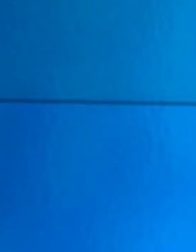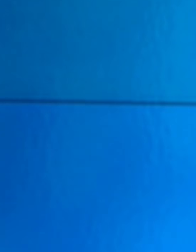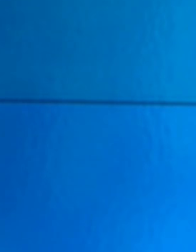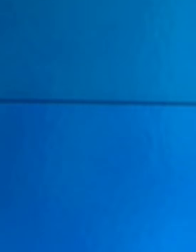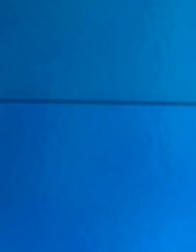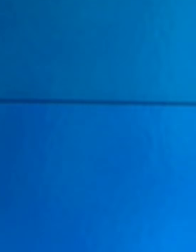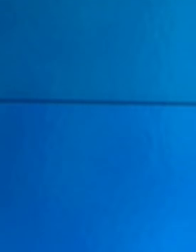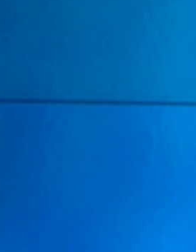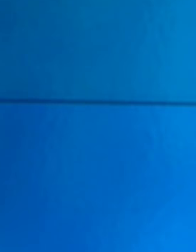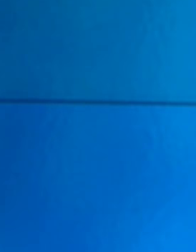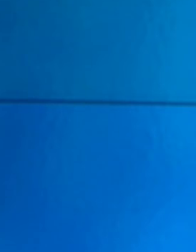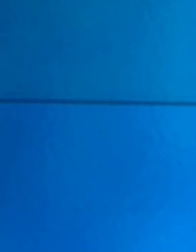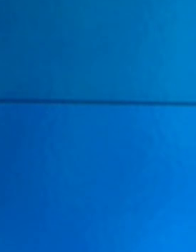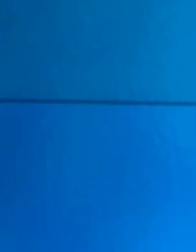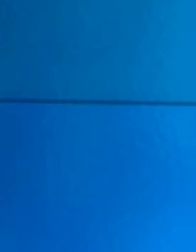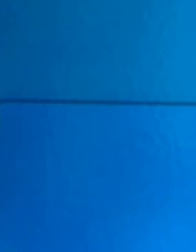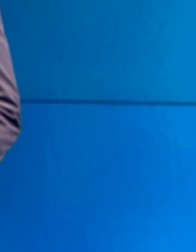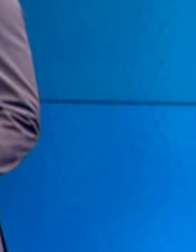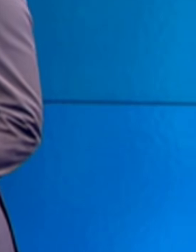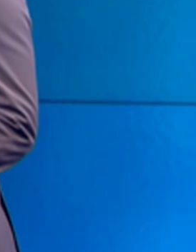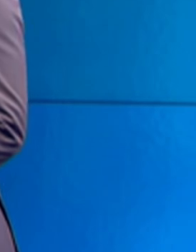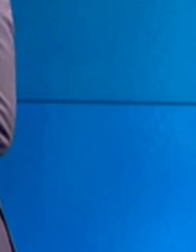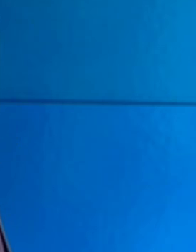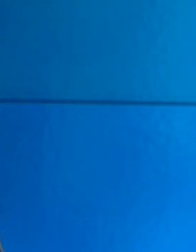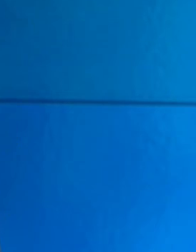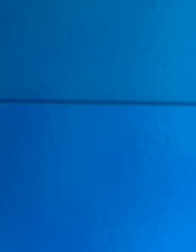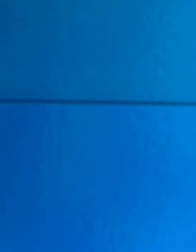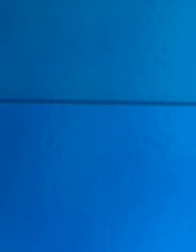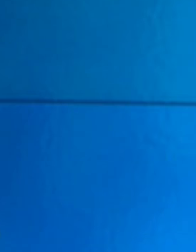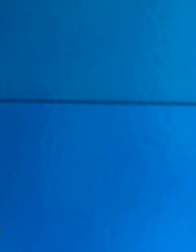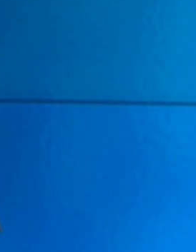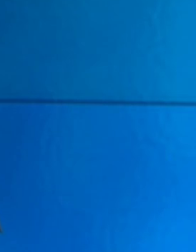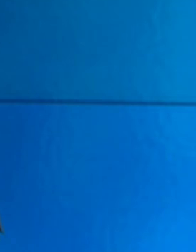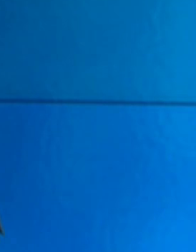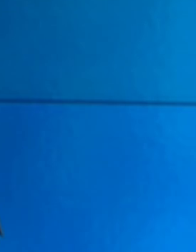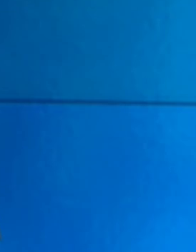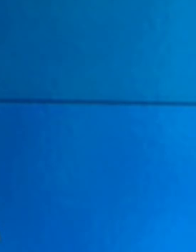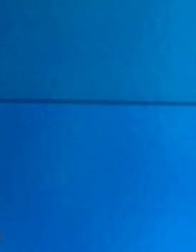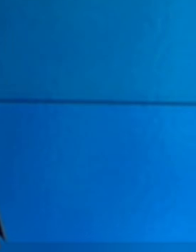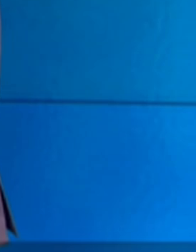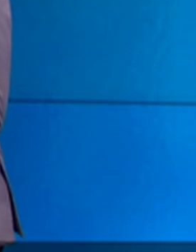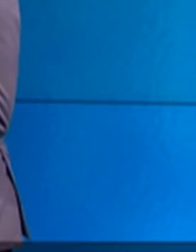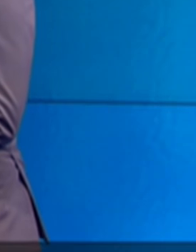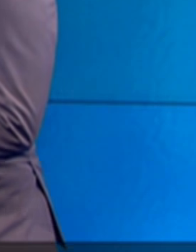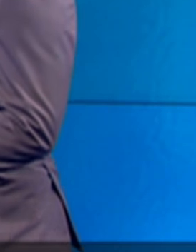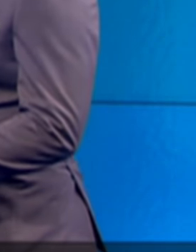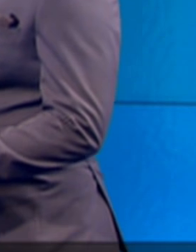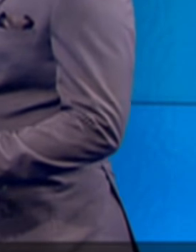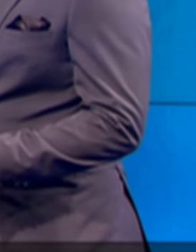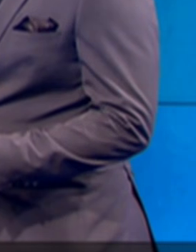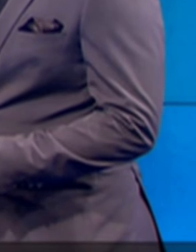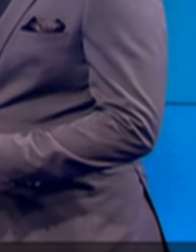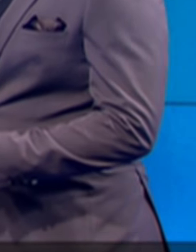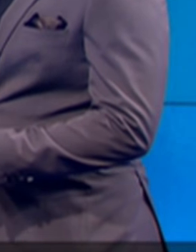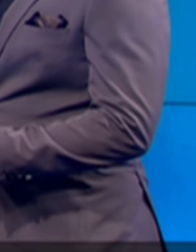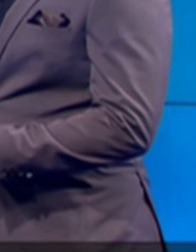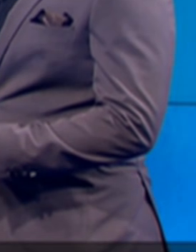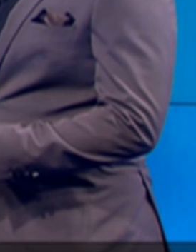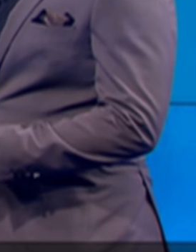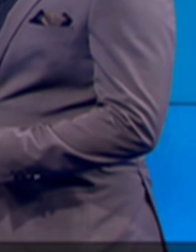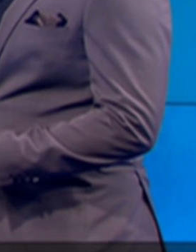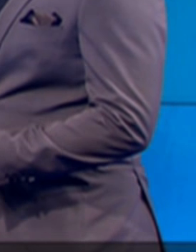Sedi songana mme ke a leboa ba bohima dume ho za bele pele a fela bsimba ga jeno ho sana pletse beletse nga shebele hona ka re ka pa bo prima tla jela ka ka pa leboa le tuletse khidileng ka mafike ho